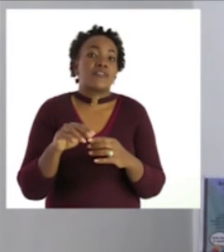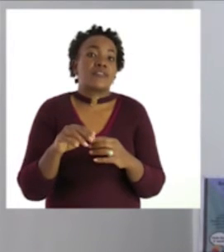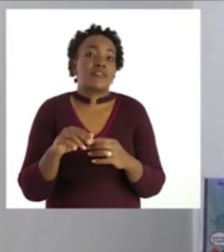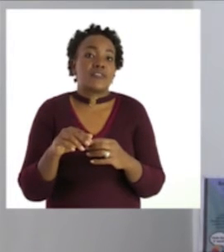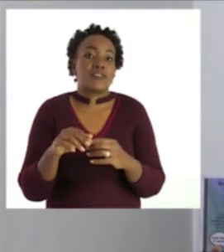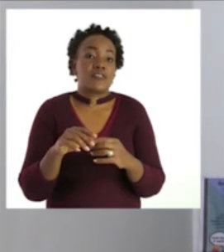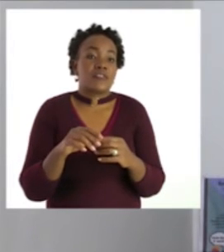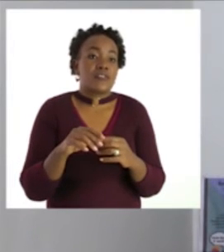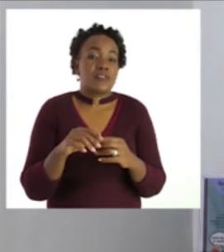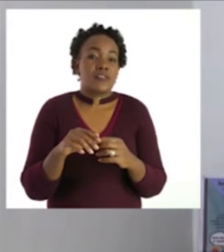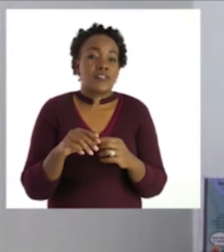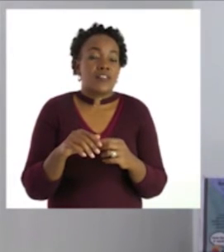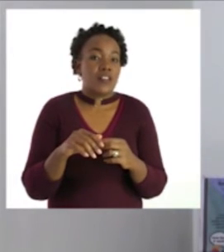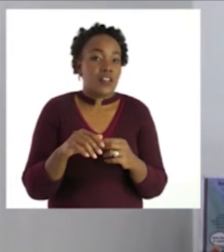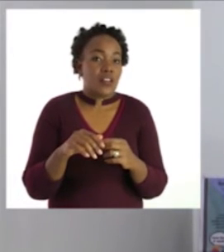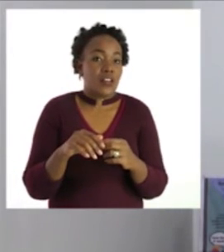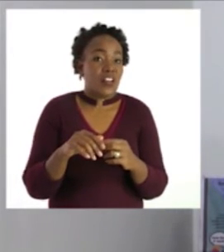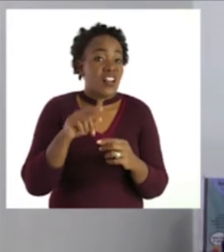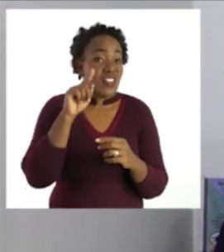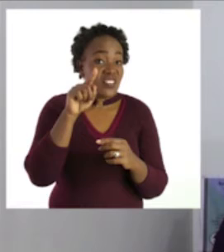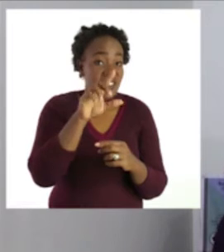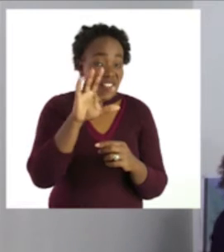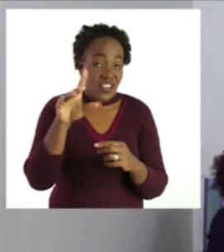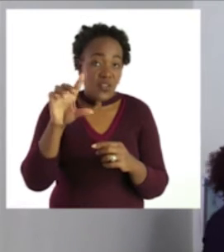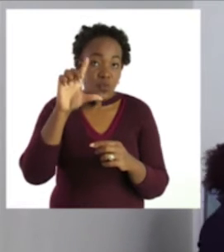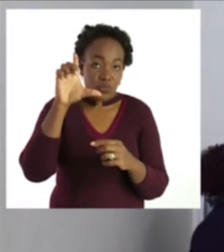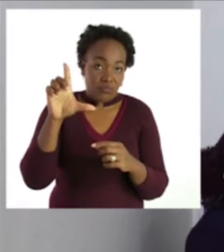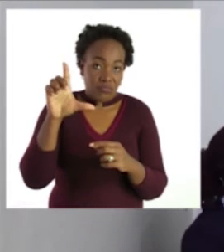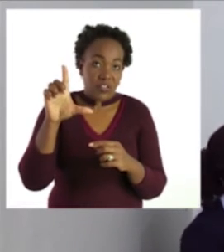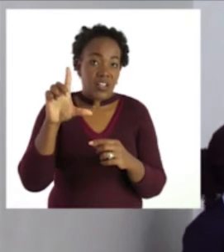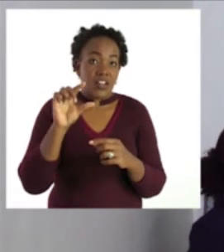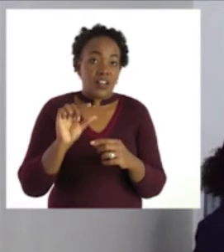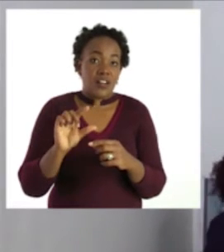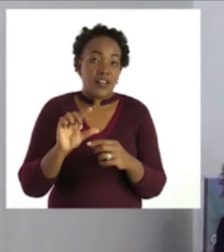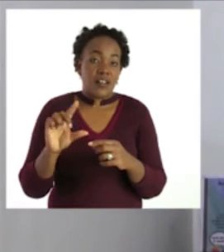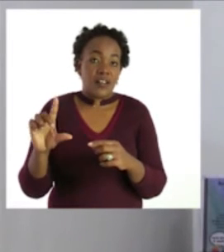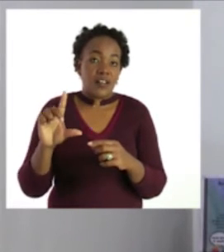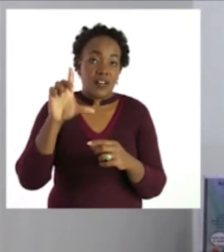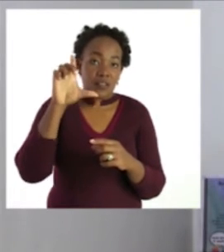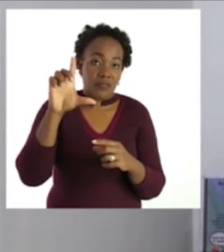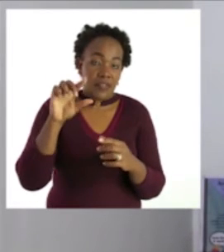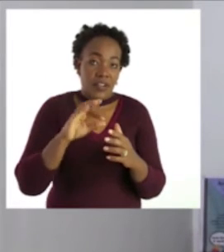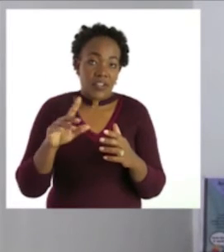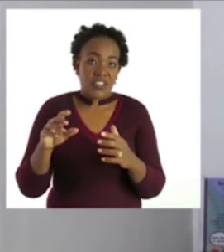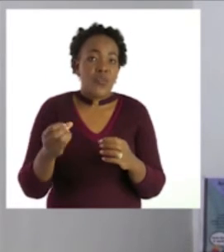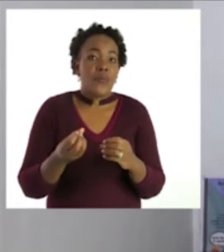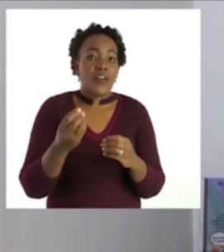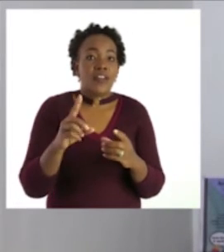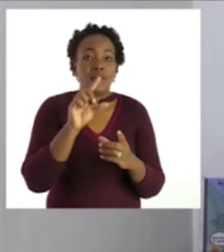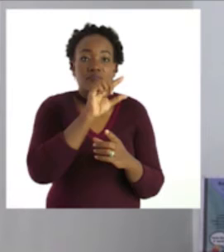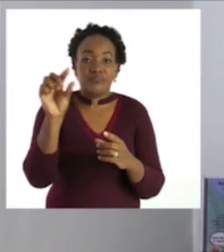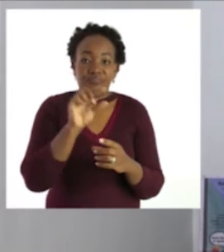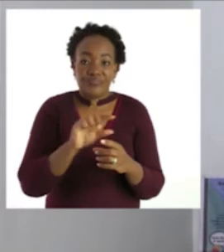Okay, these are our capital letters, and we are given sentences